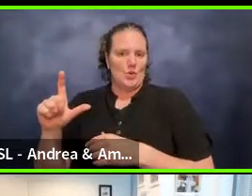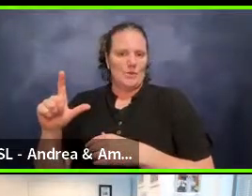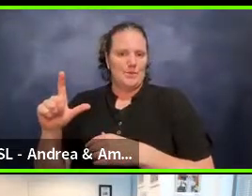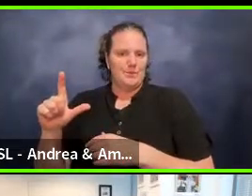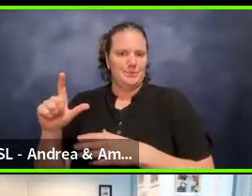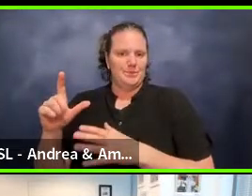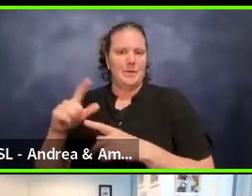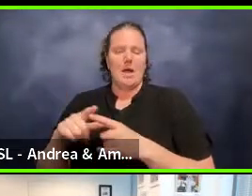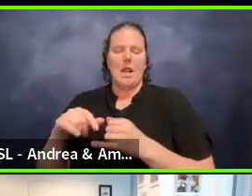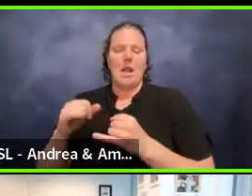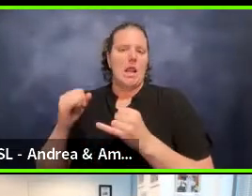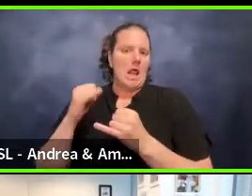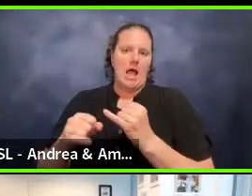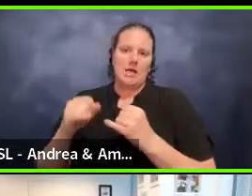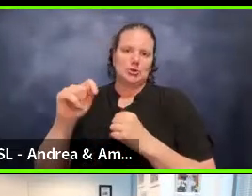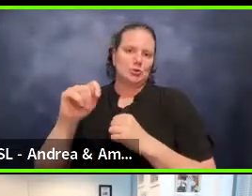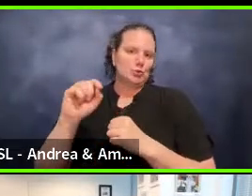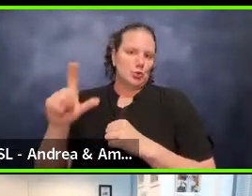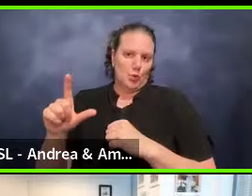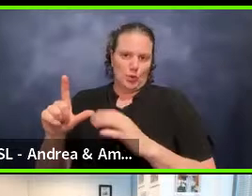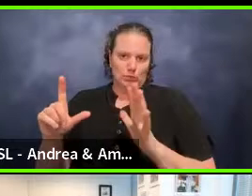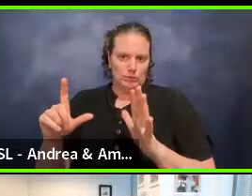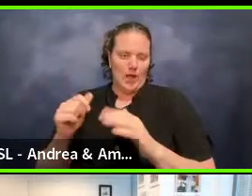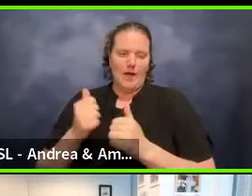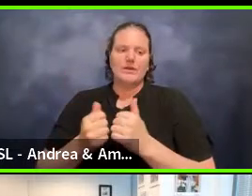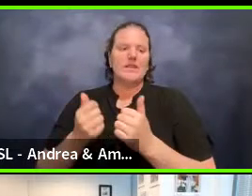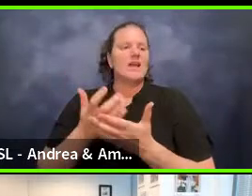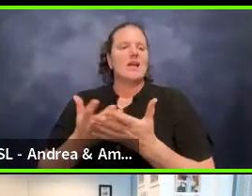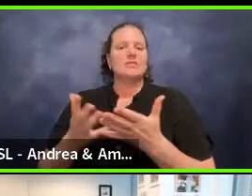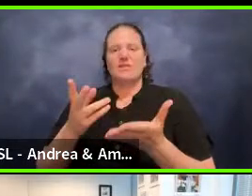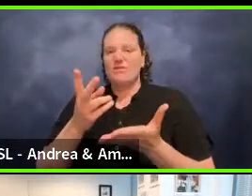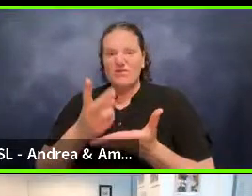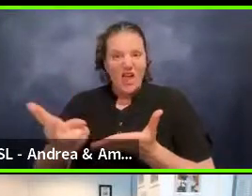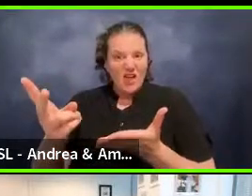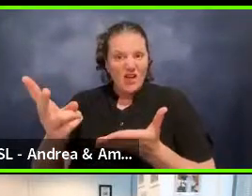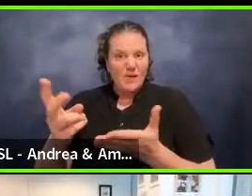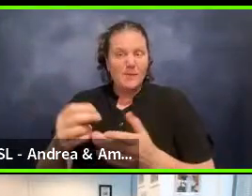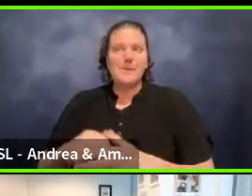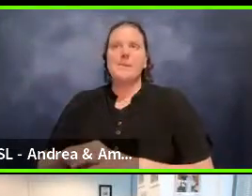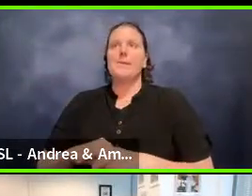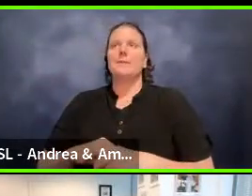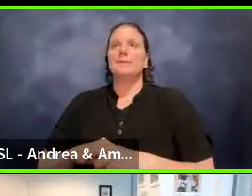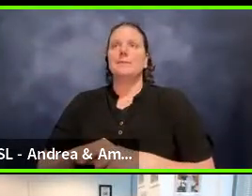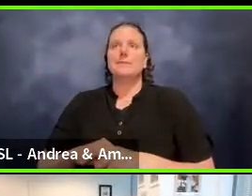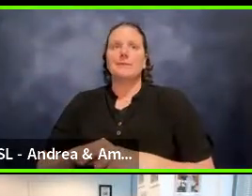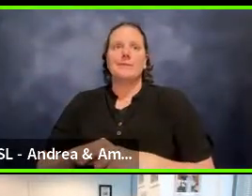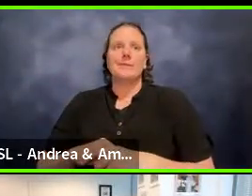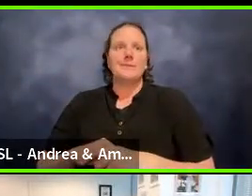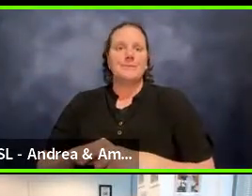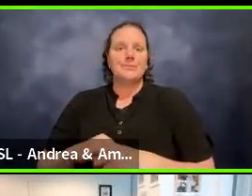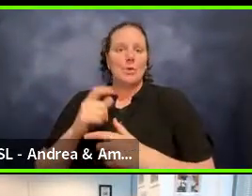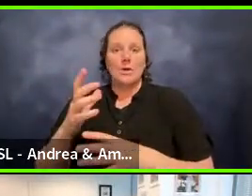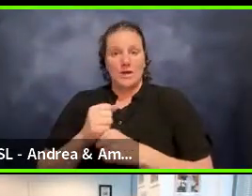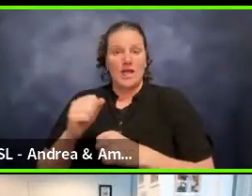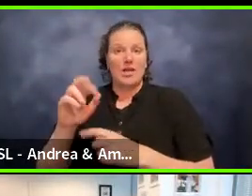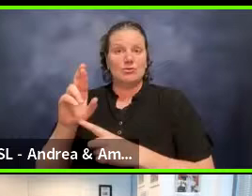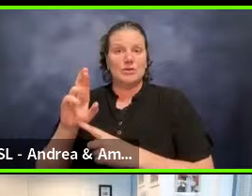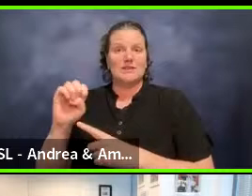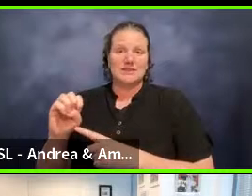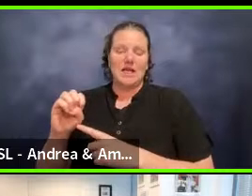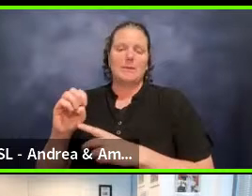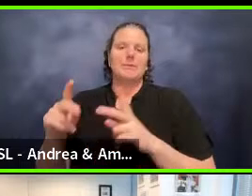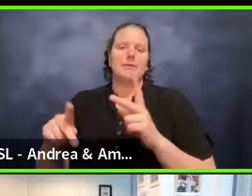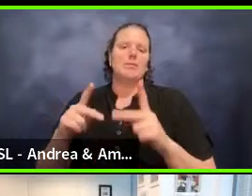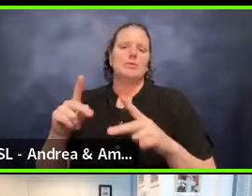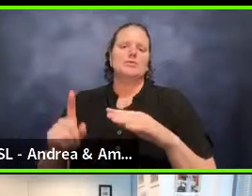the last tool when everything else has failed. And we will get our real estate folks to come